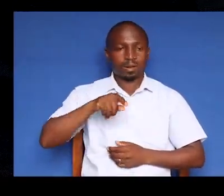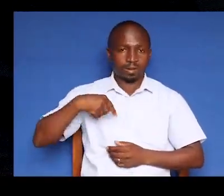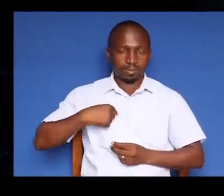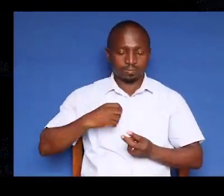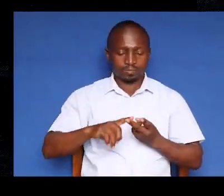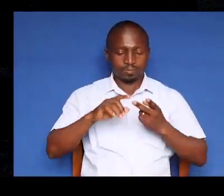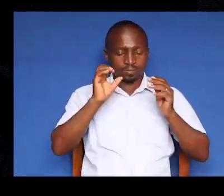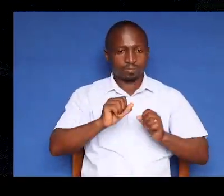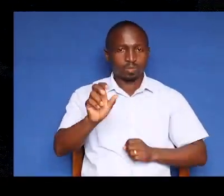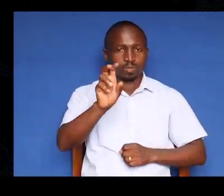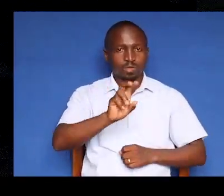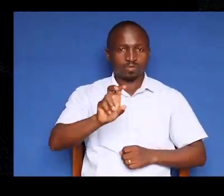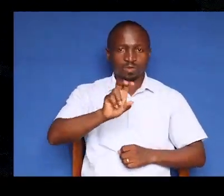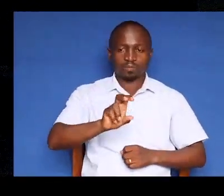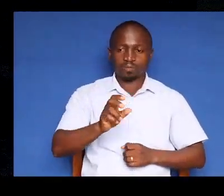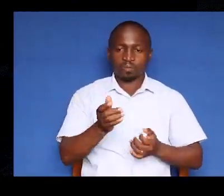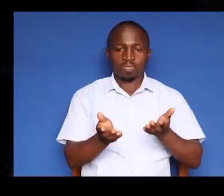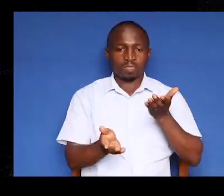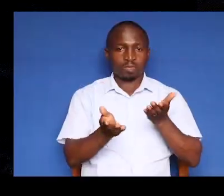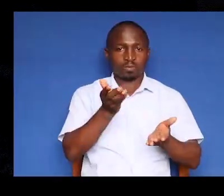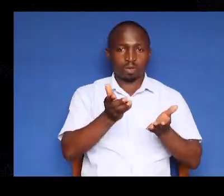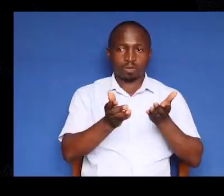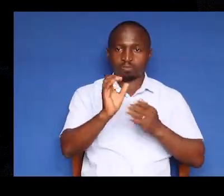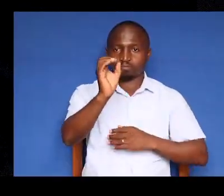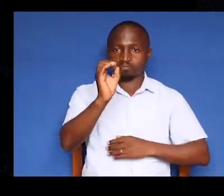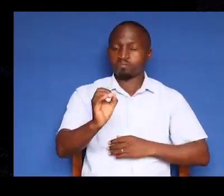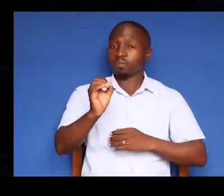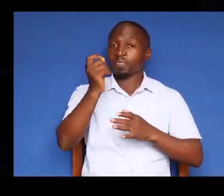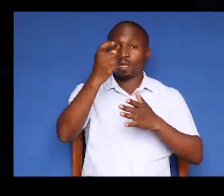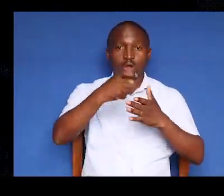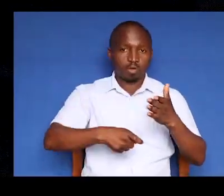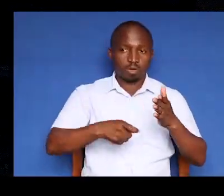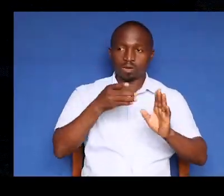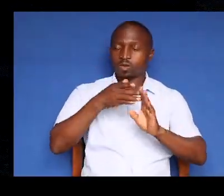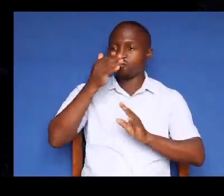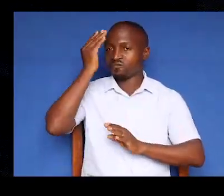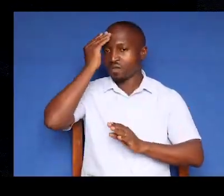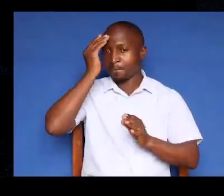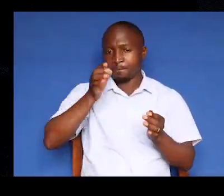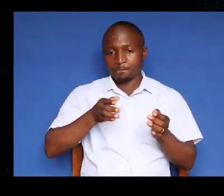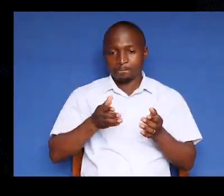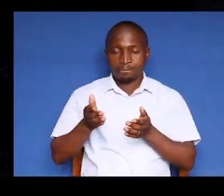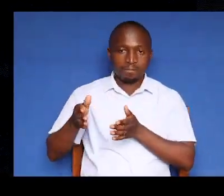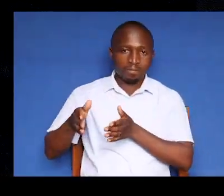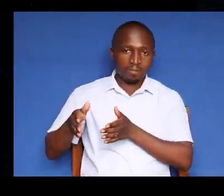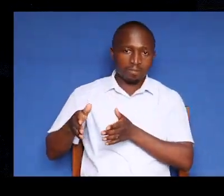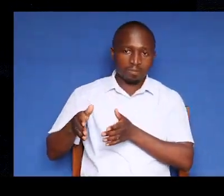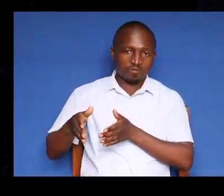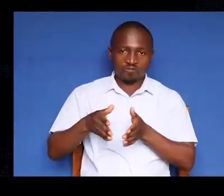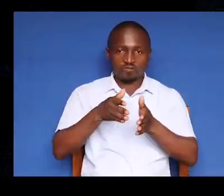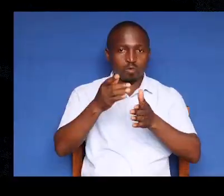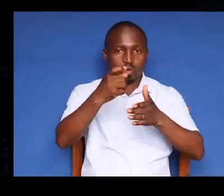we have to find the tax rates. In order to know tax system, first we have to compute the tax